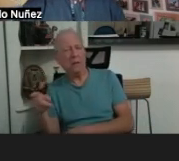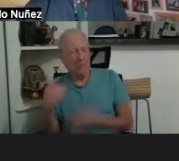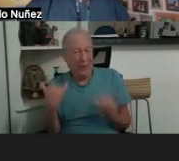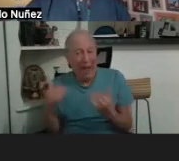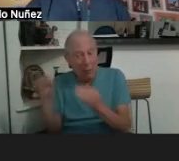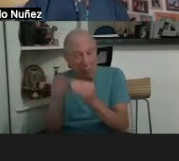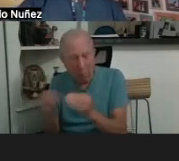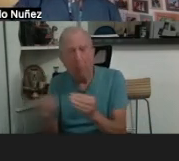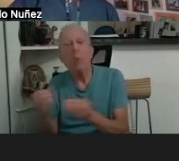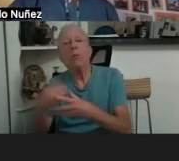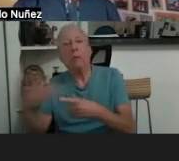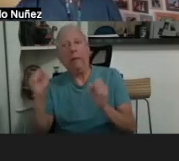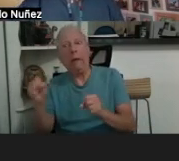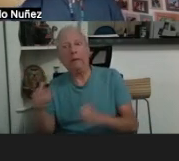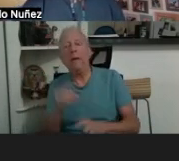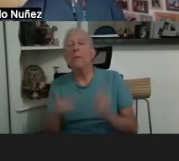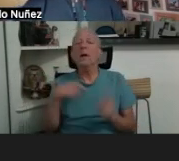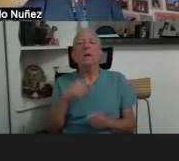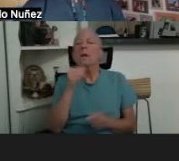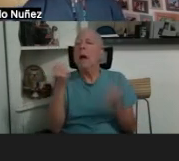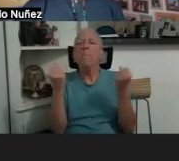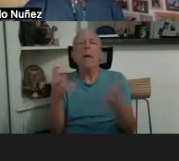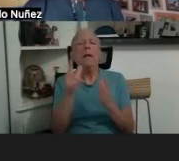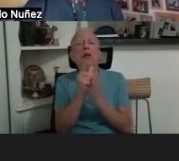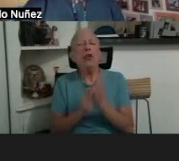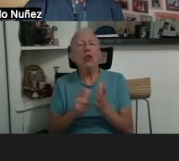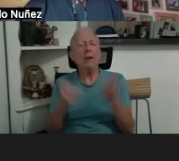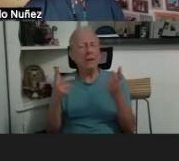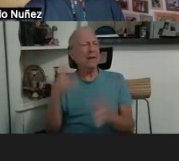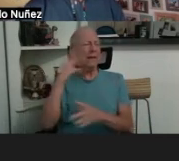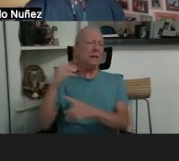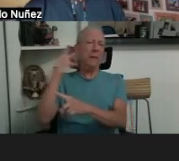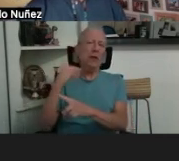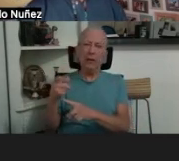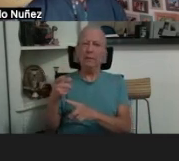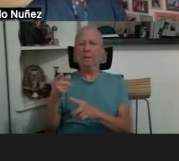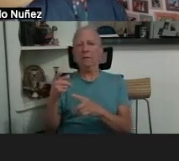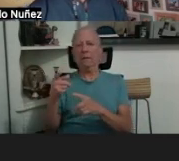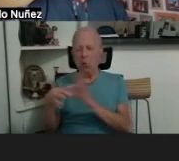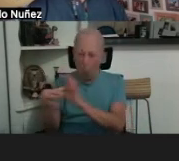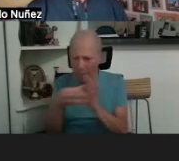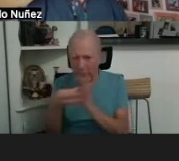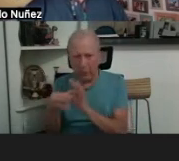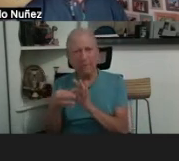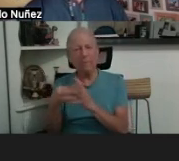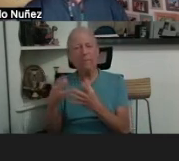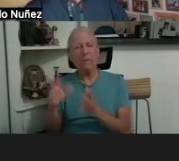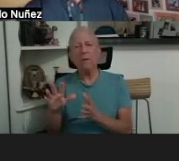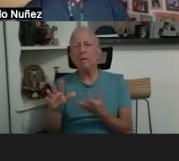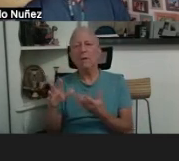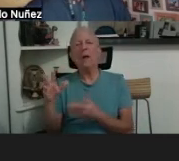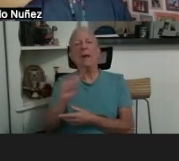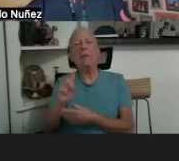change. There's not a lot of attorneys around the country that have an experience in cooperatives and democratic